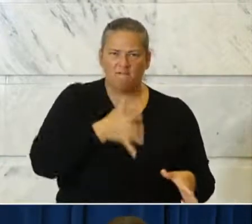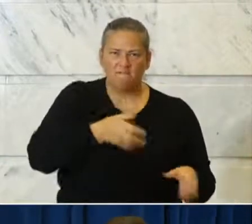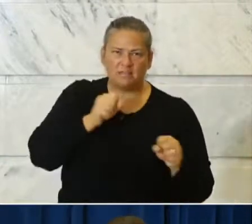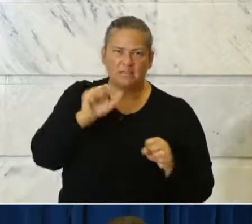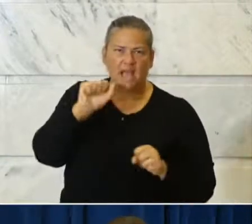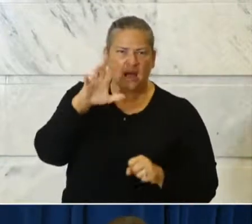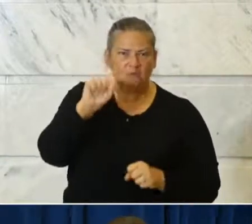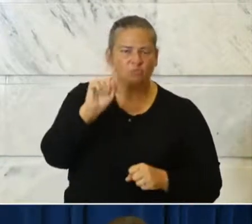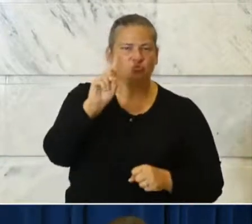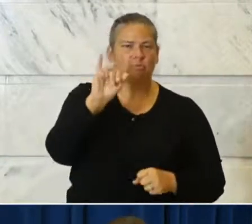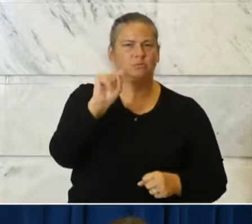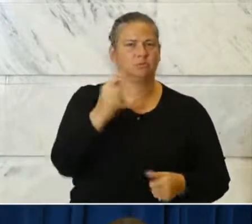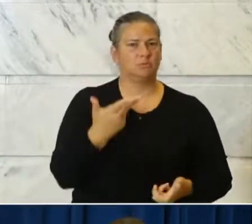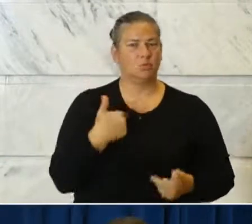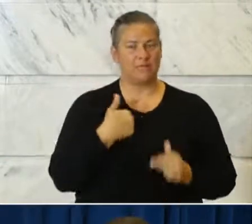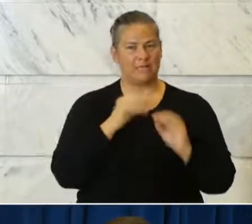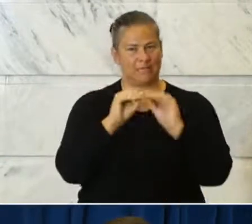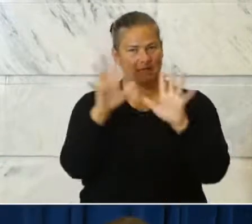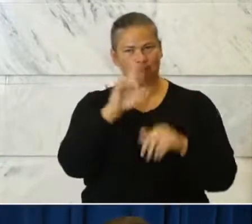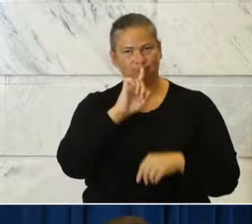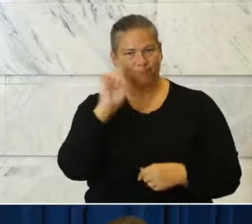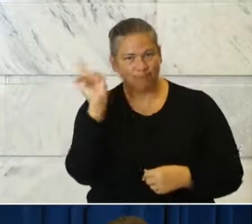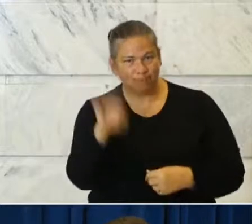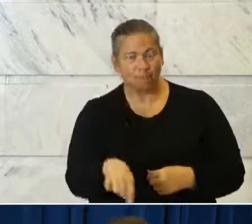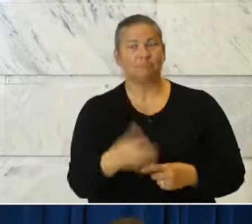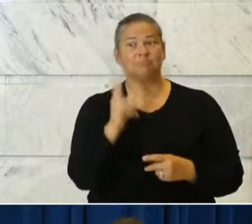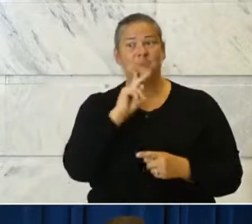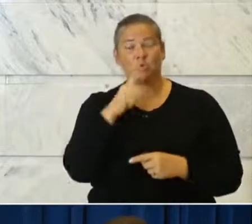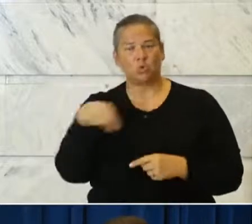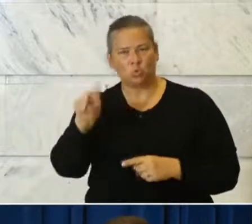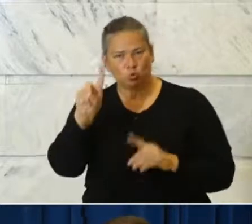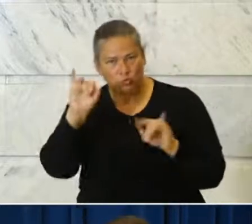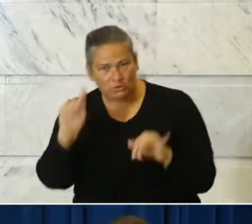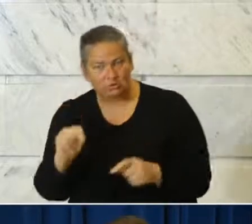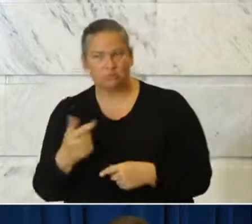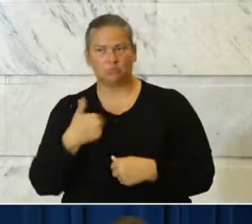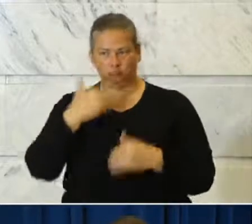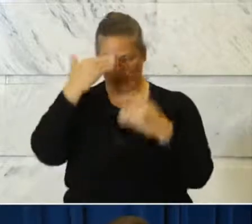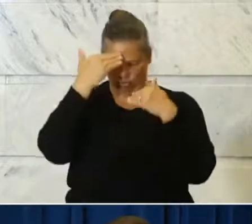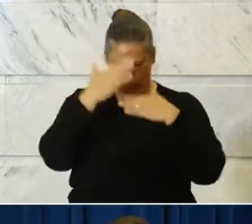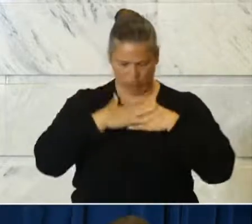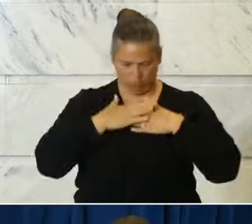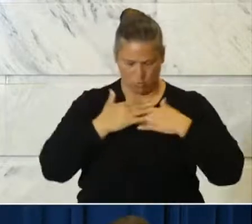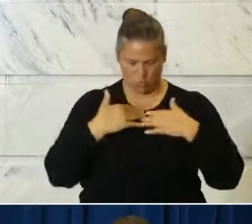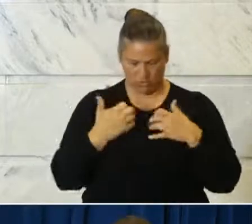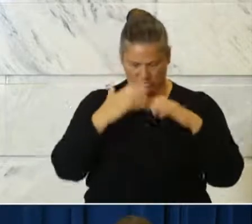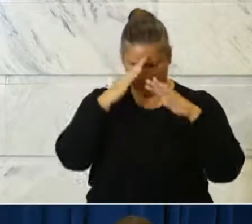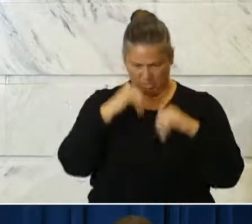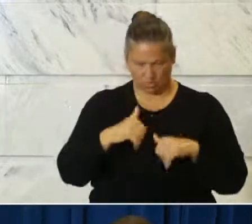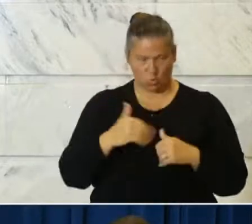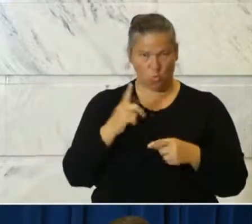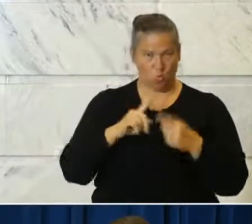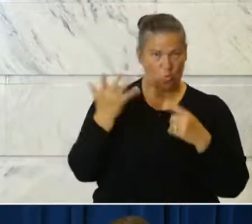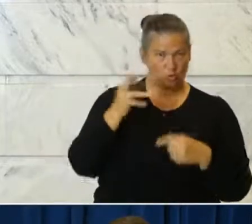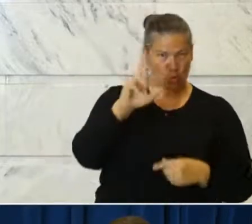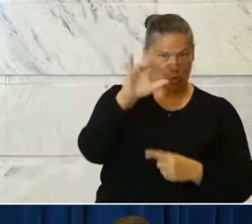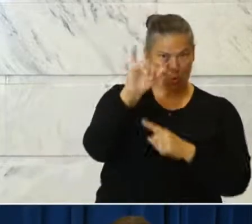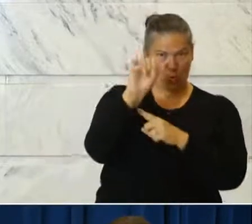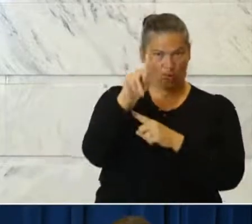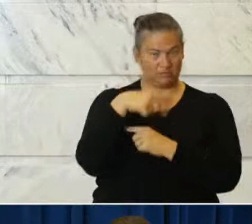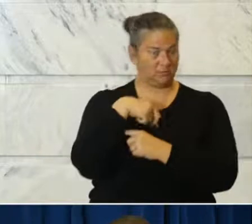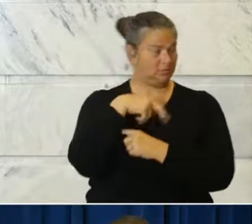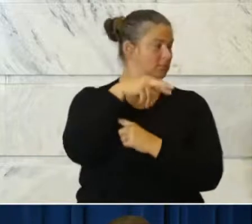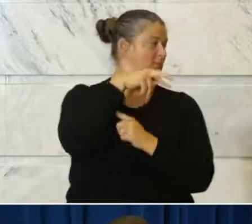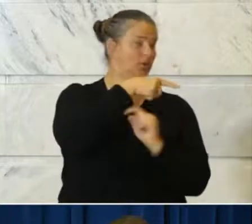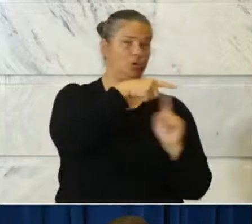a clear mandate, and our people are going to come together knowing what's expected of us, knowing what's on the line, knowing $10